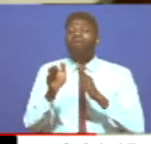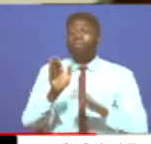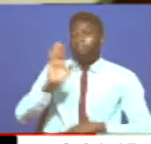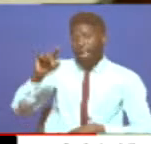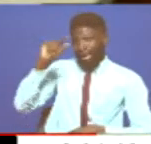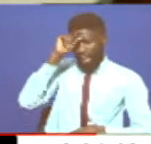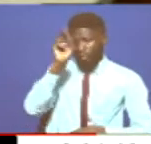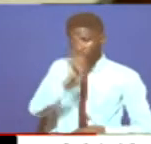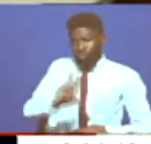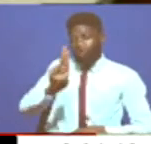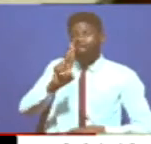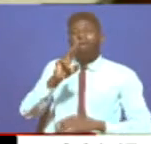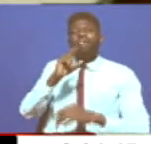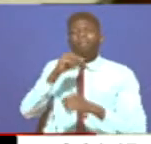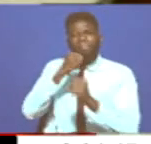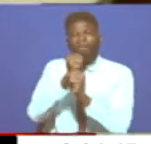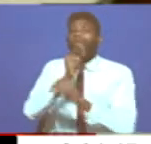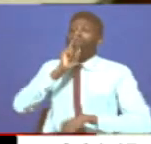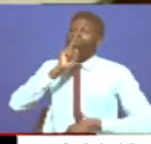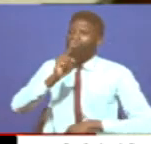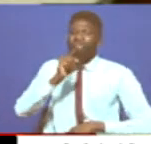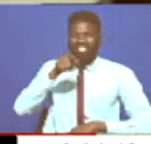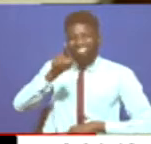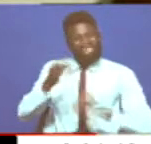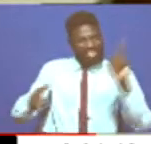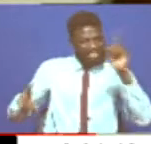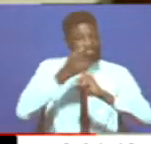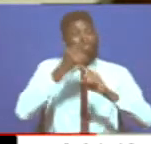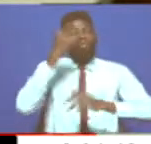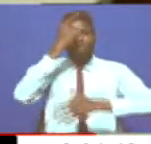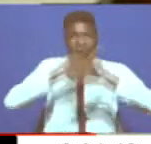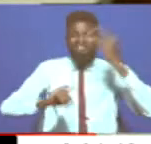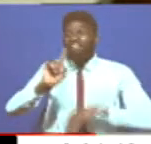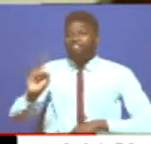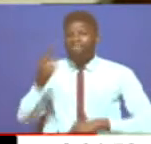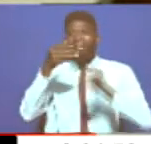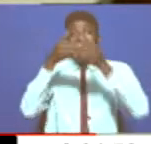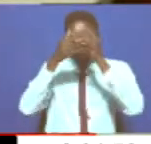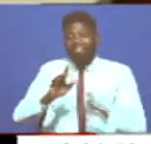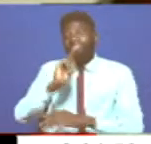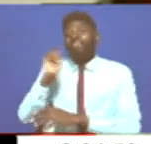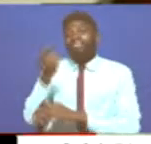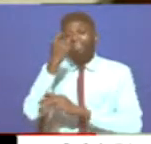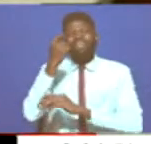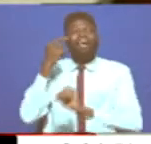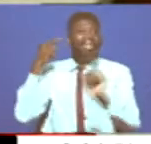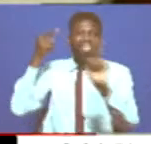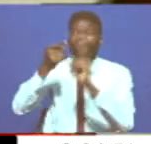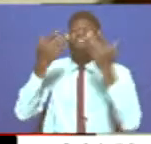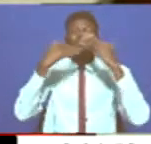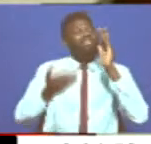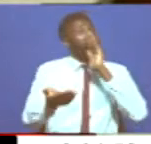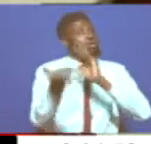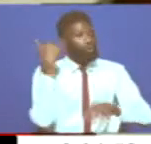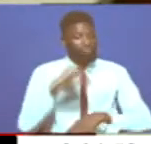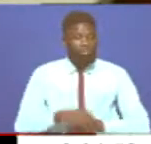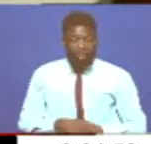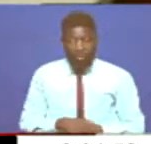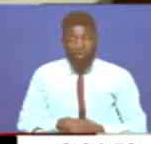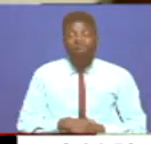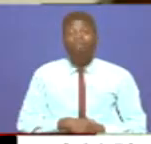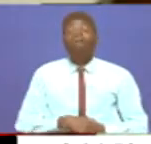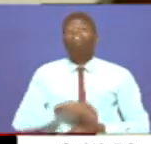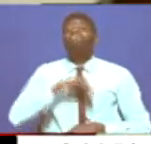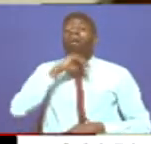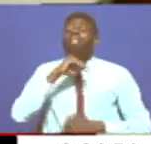he achieves what the founding fathers of the nation envisaged. The ODM leader spoke as he toured Bungoma County.